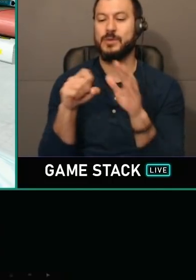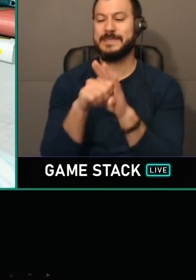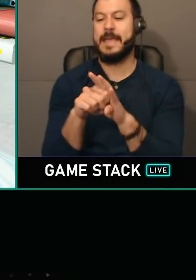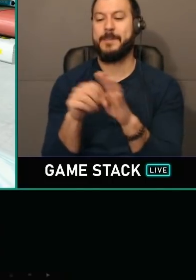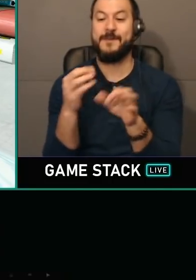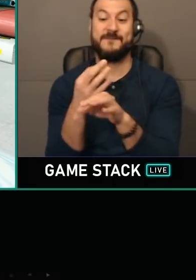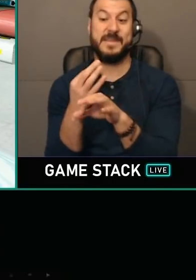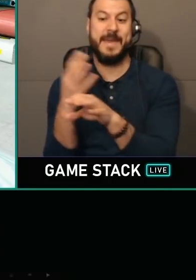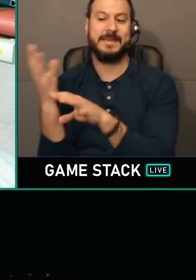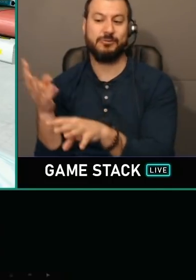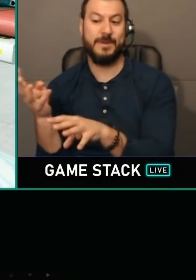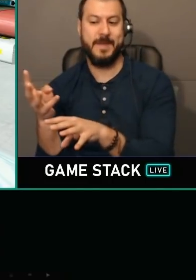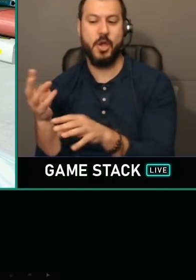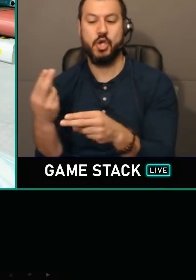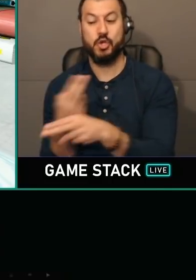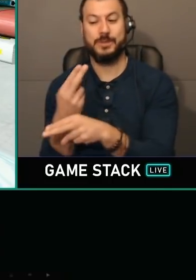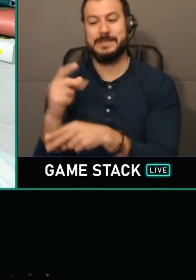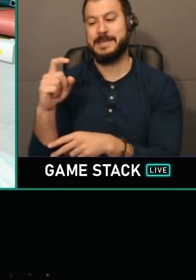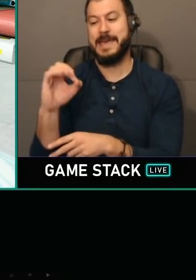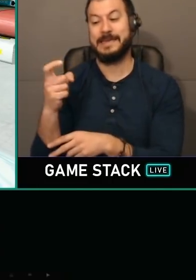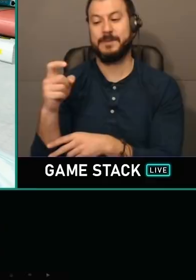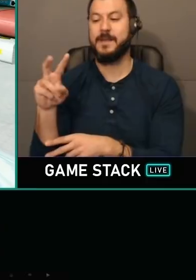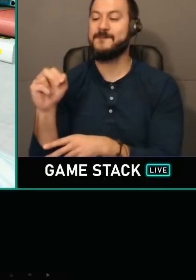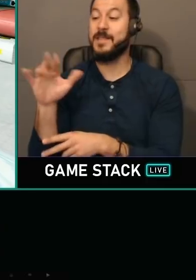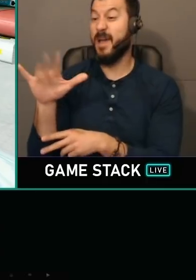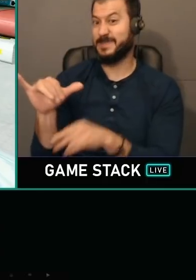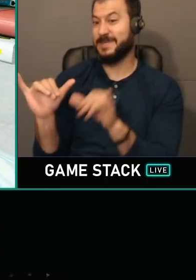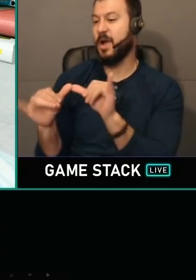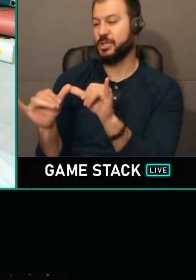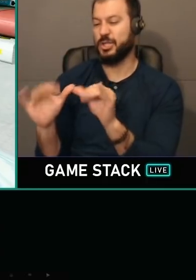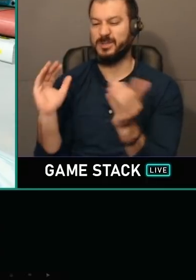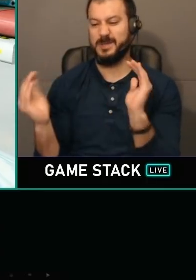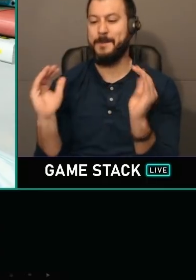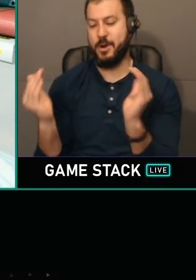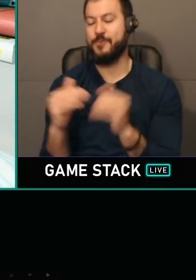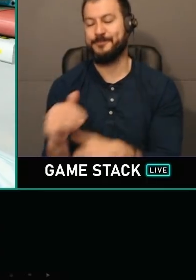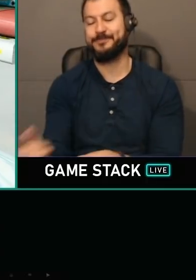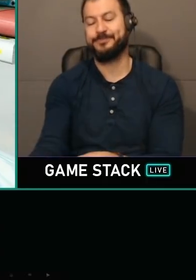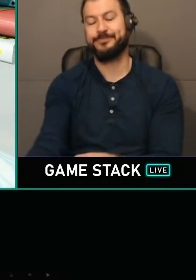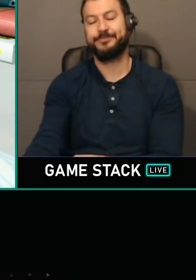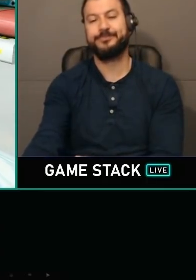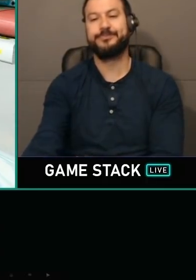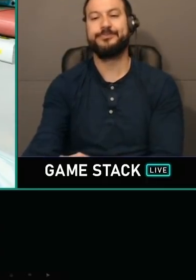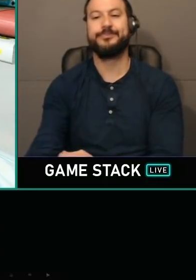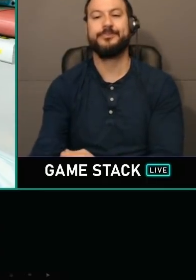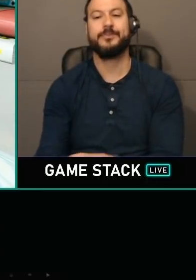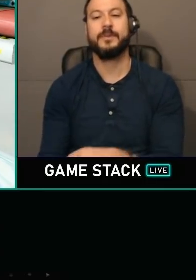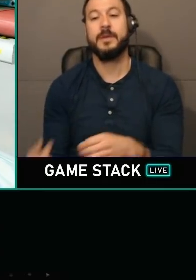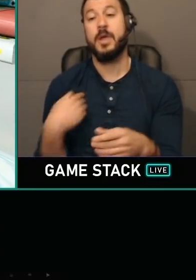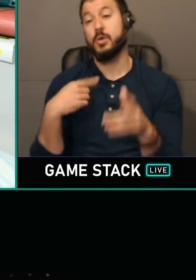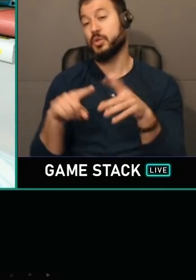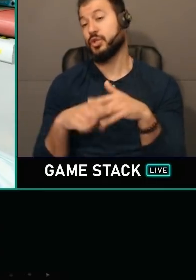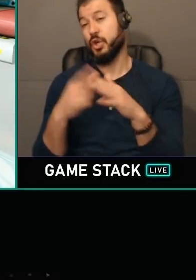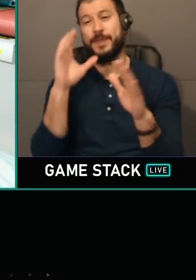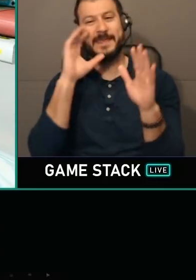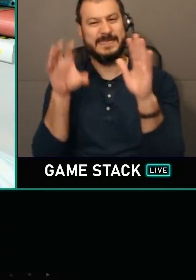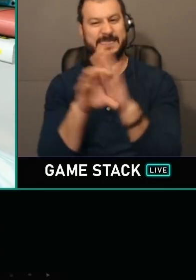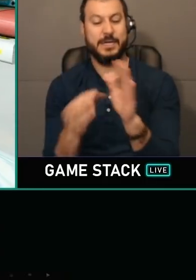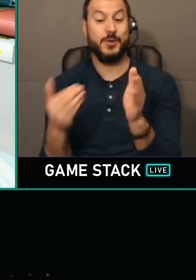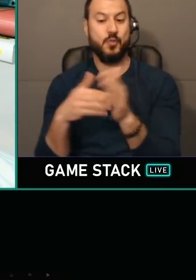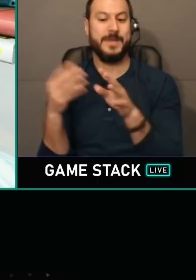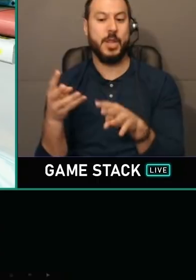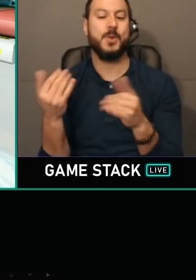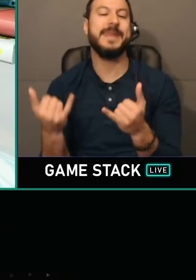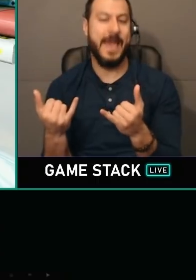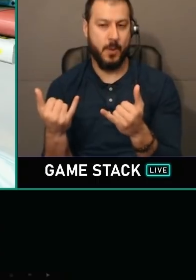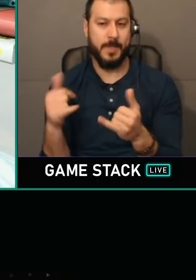streaming running with the Xbox Velocity architecture. I'll start the scene reload now. This